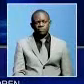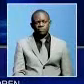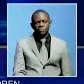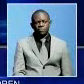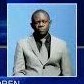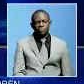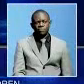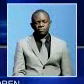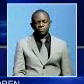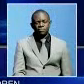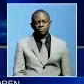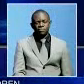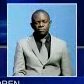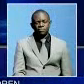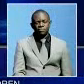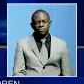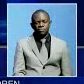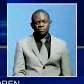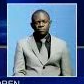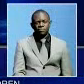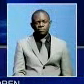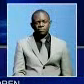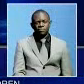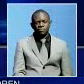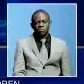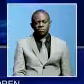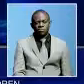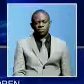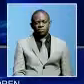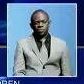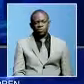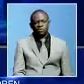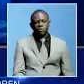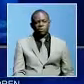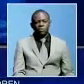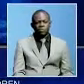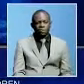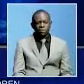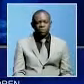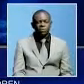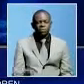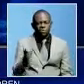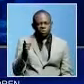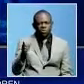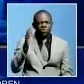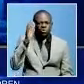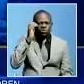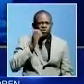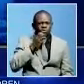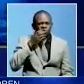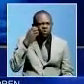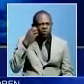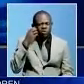The Ministry of Tourism has with immediate effect halted the campaign to have the Barotse